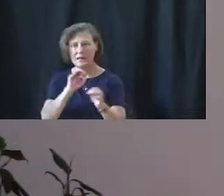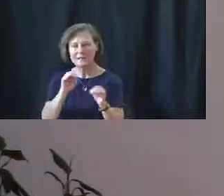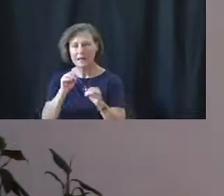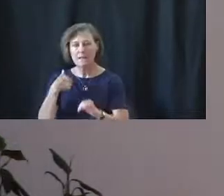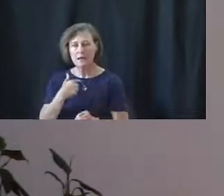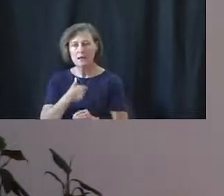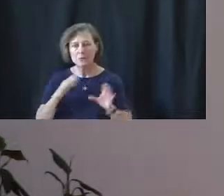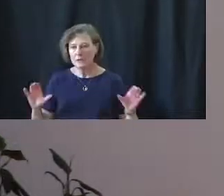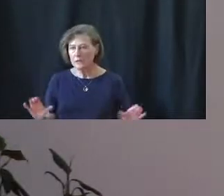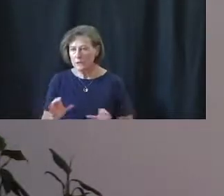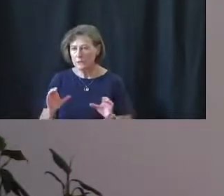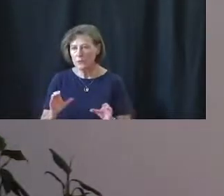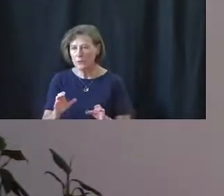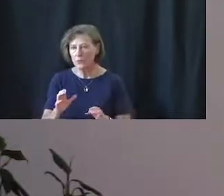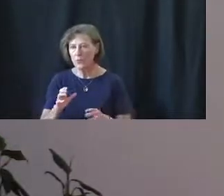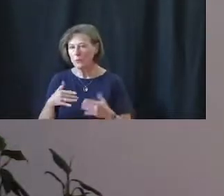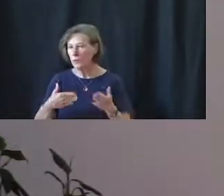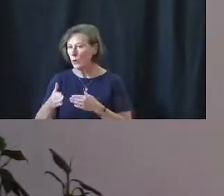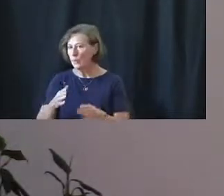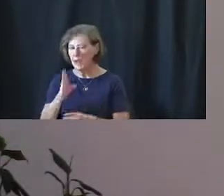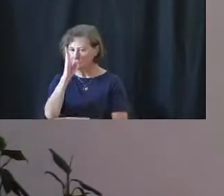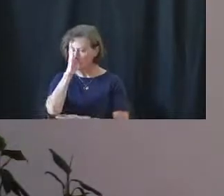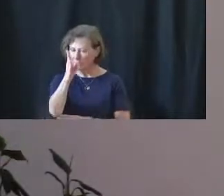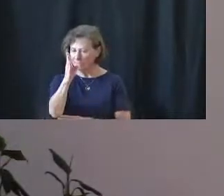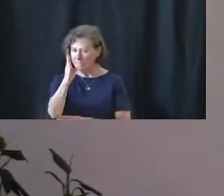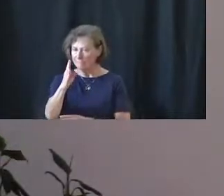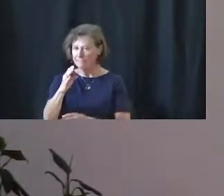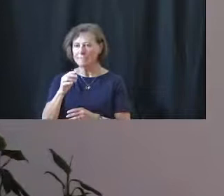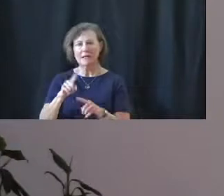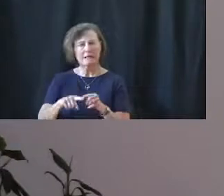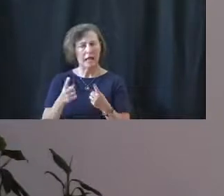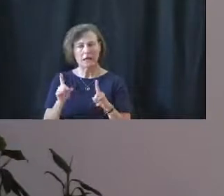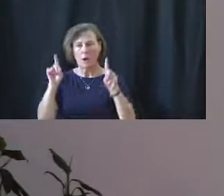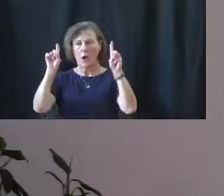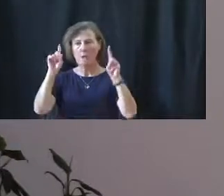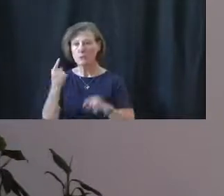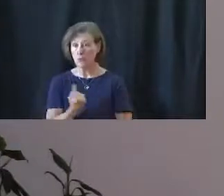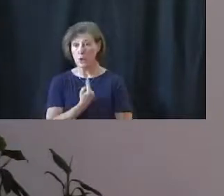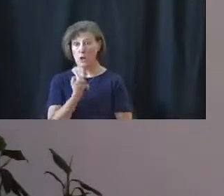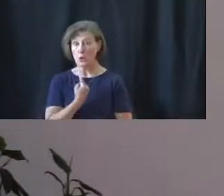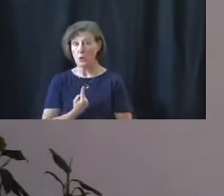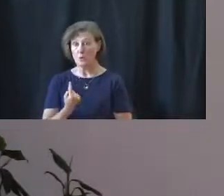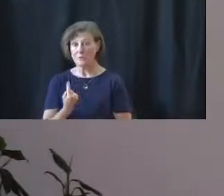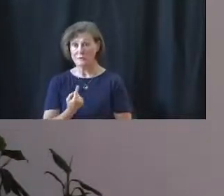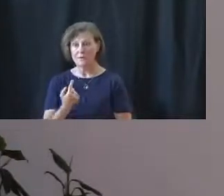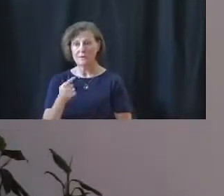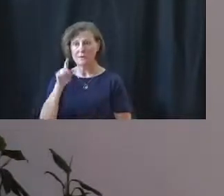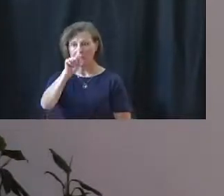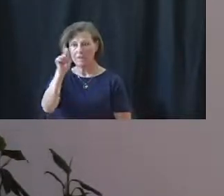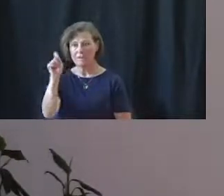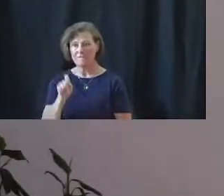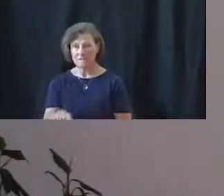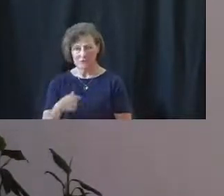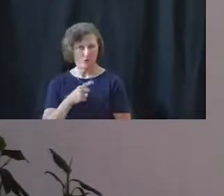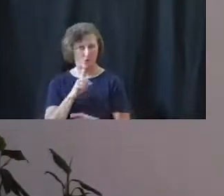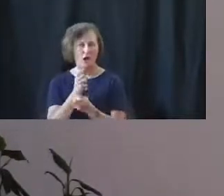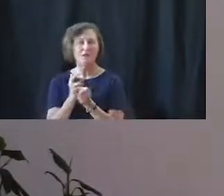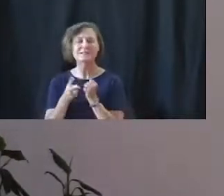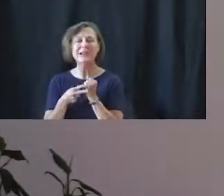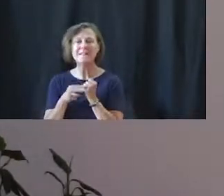do, however virtuous, can be accomplished alone. Therefore, we are saved by